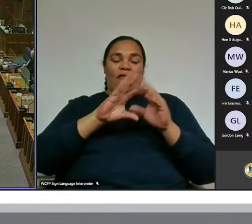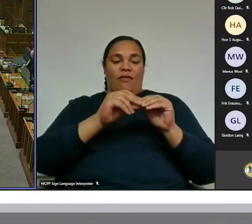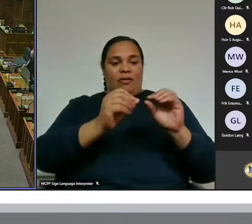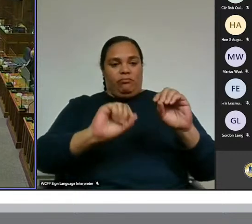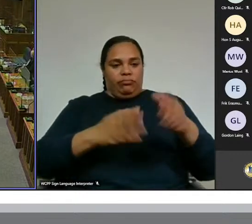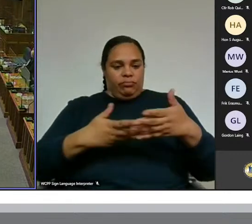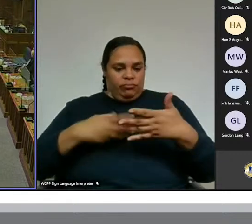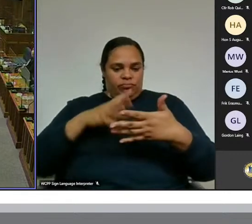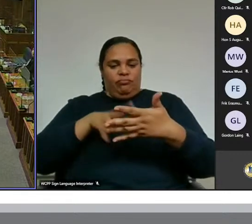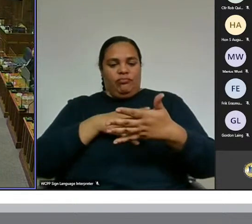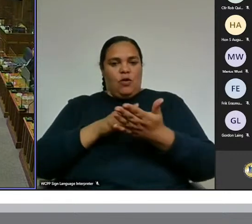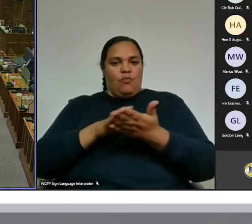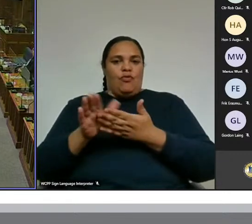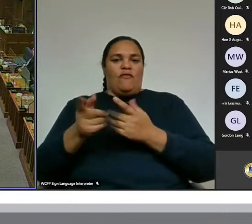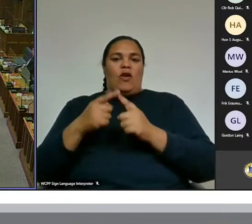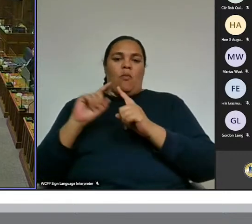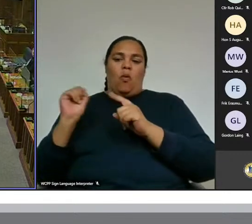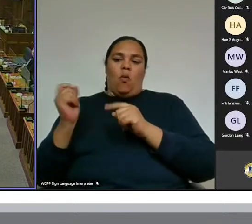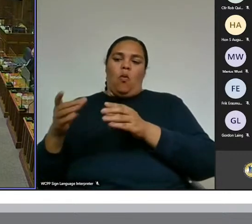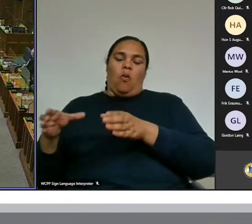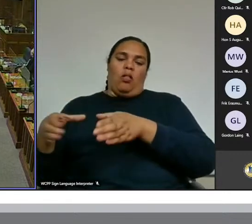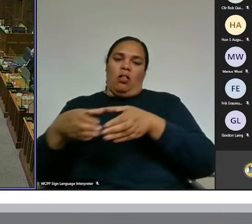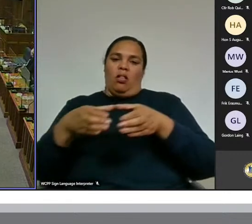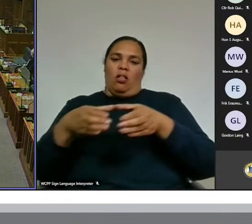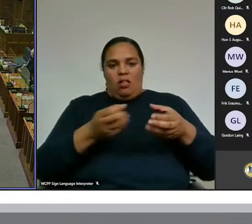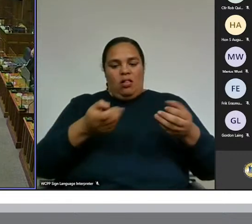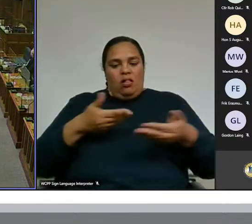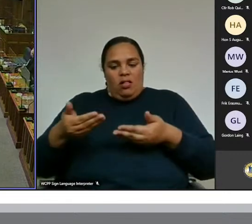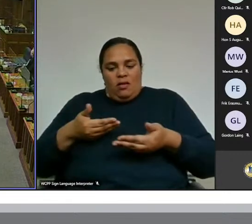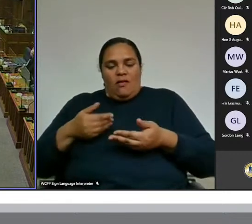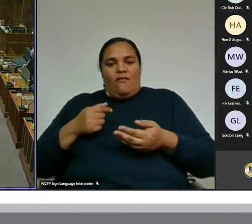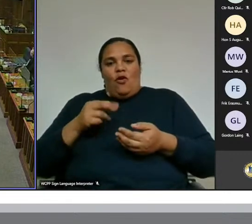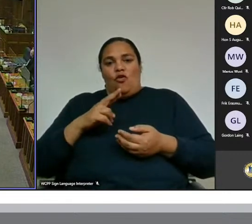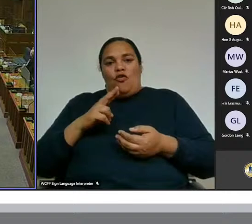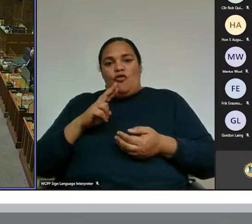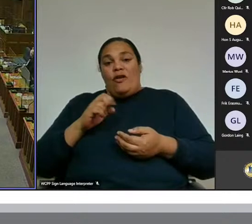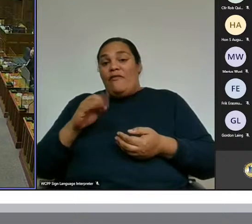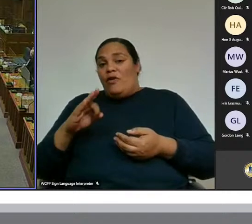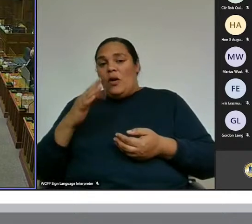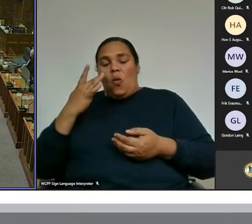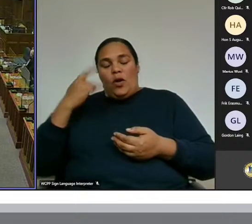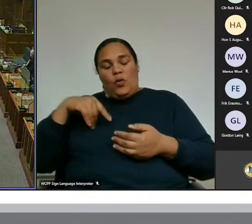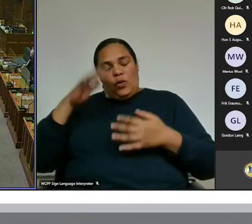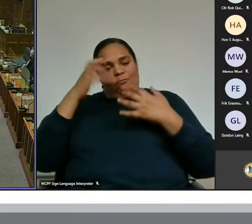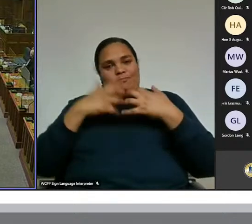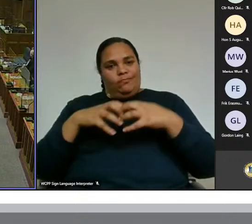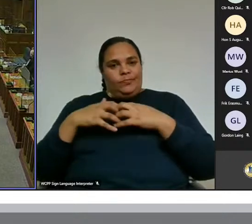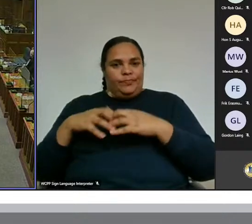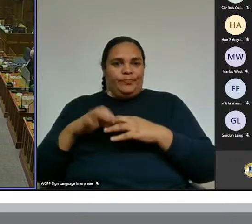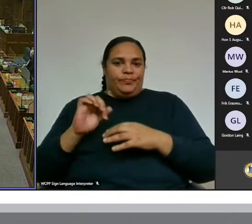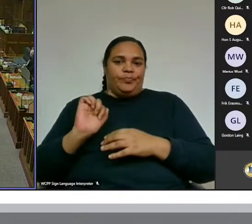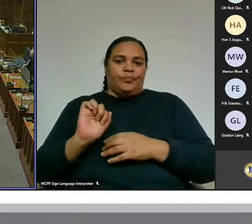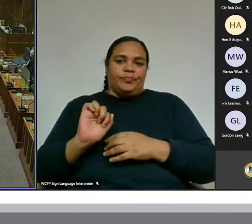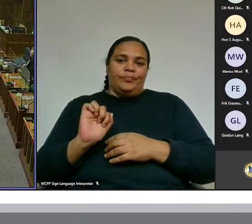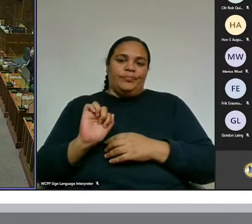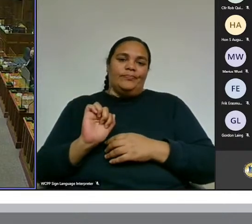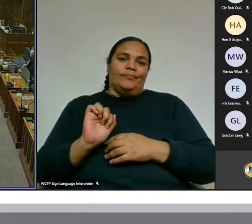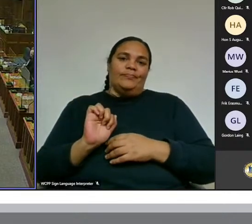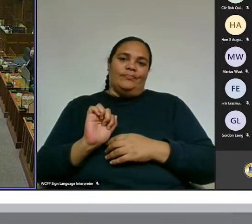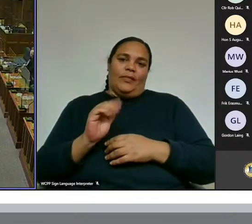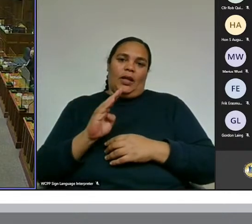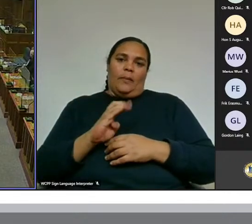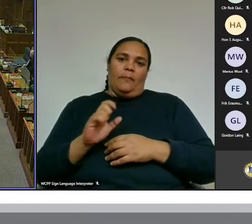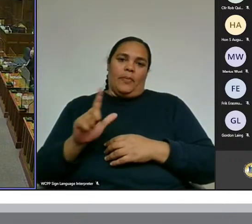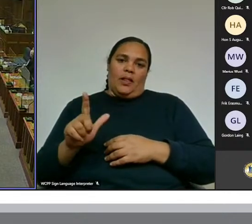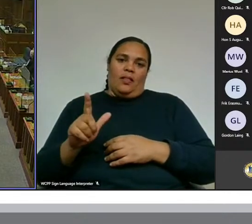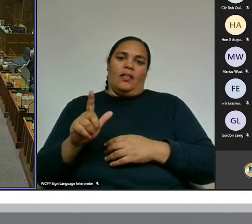submissions from all the parties for our reference once we consider the bill